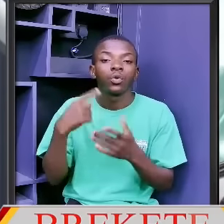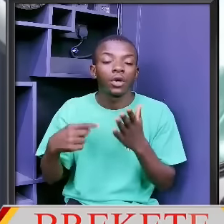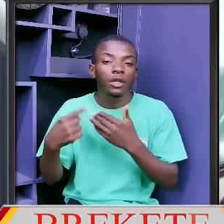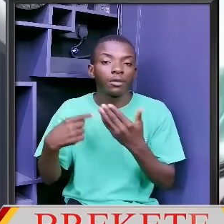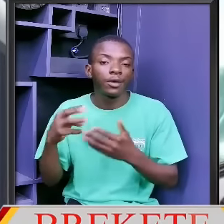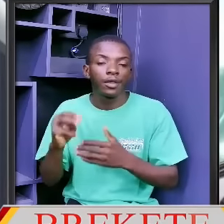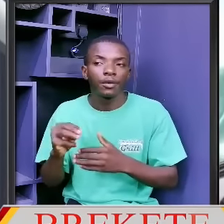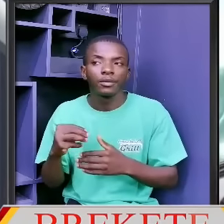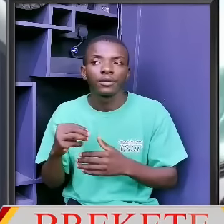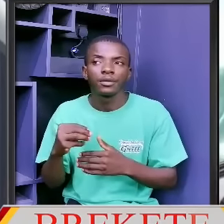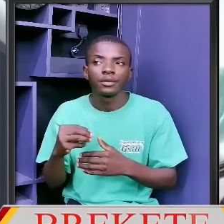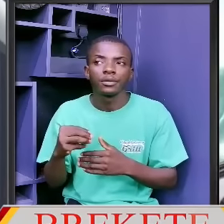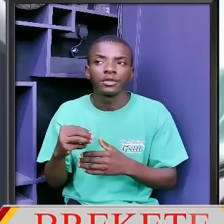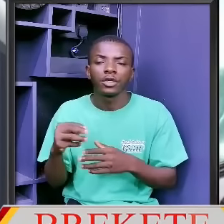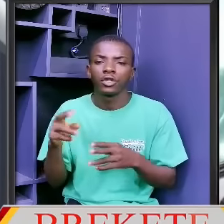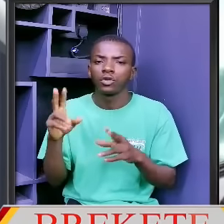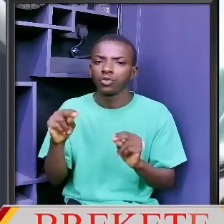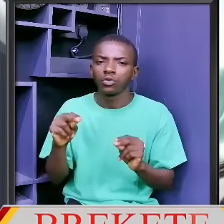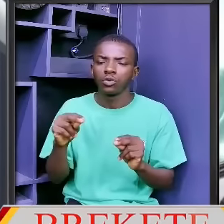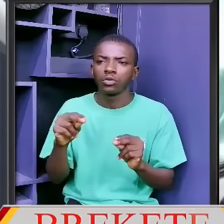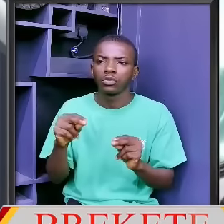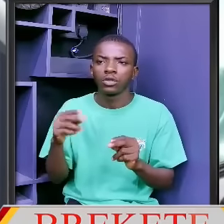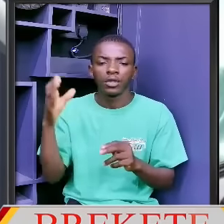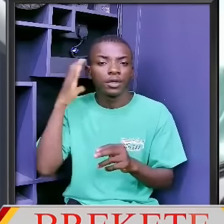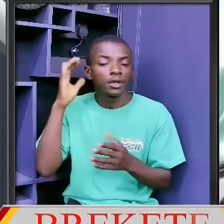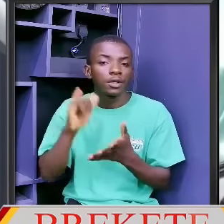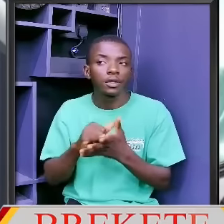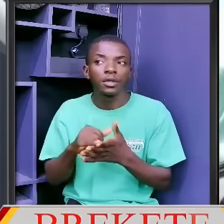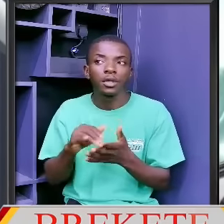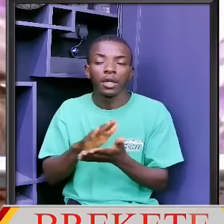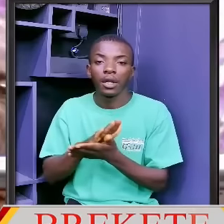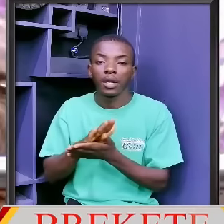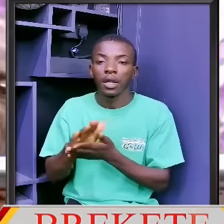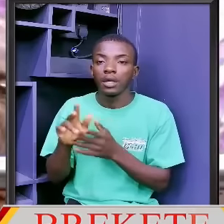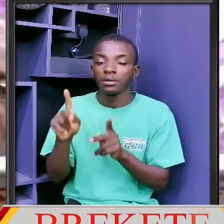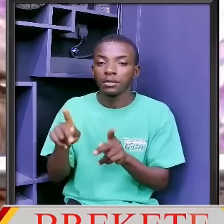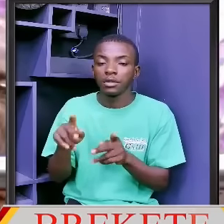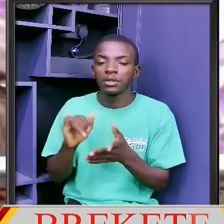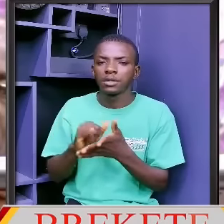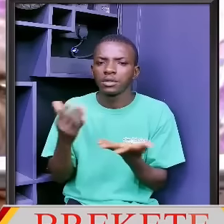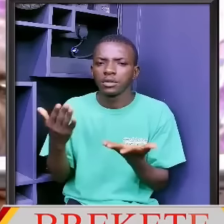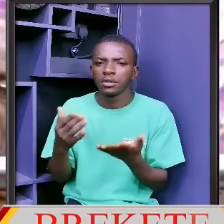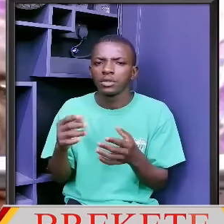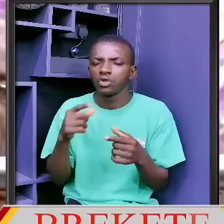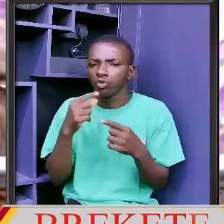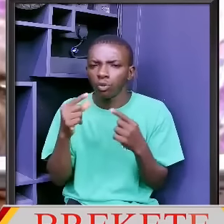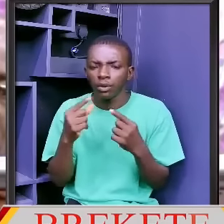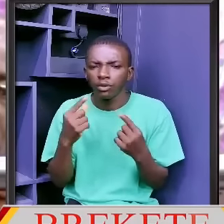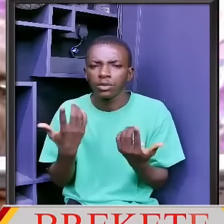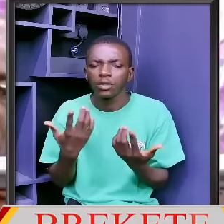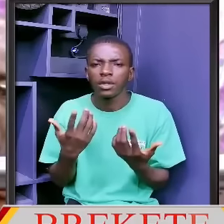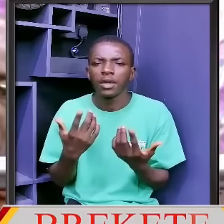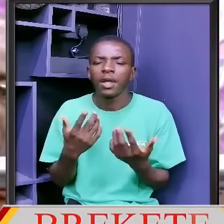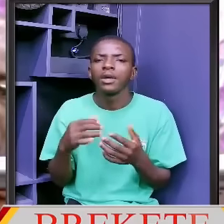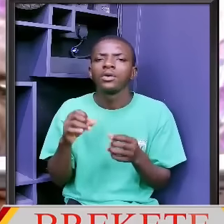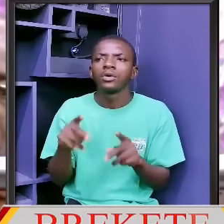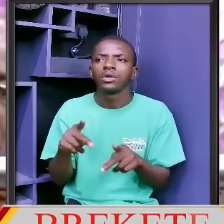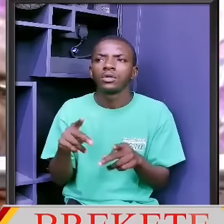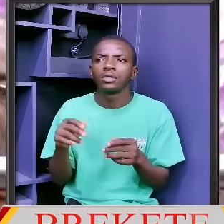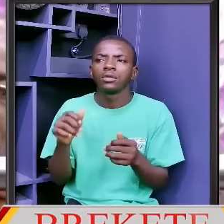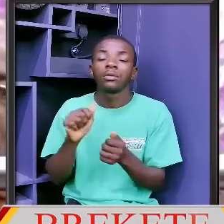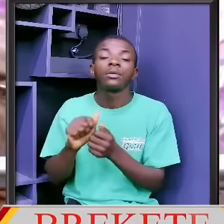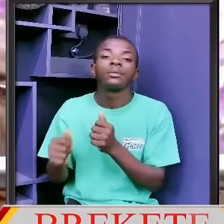about them? She said, that they heard that I'm a very nice person. These other, she now started talking. I said, talk. That one